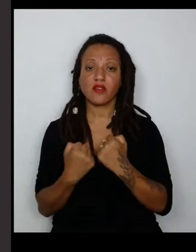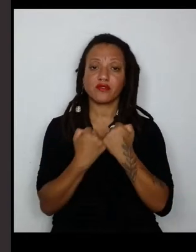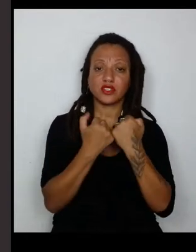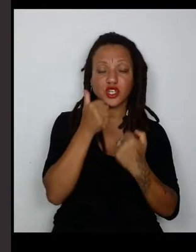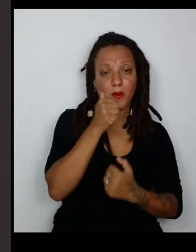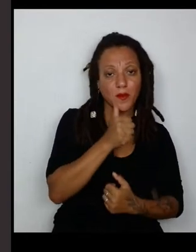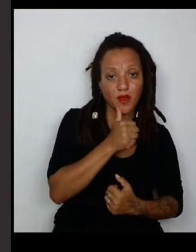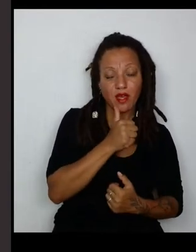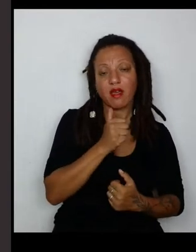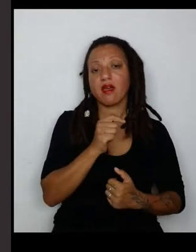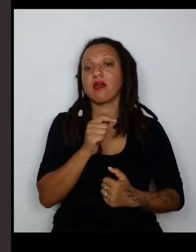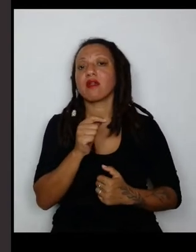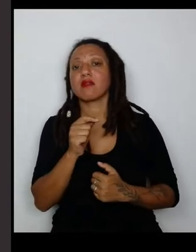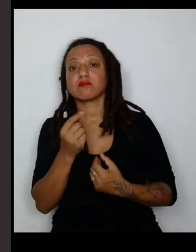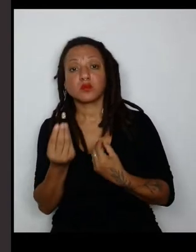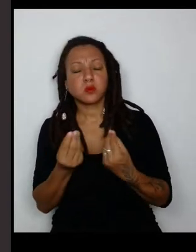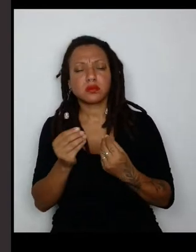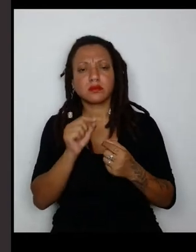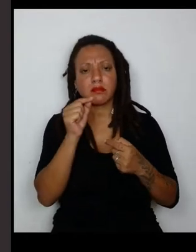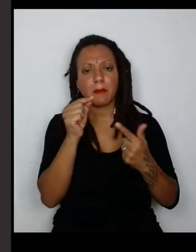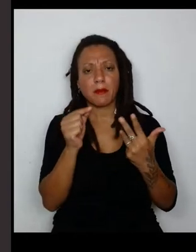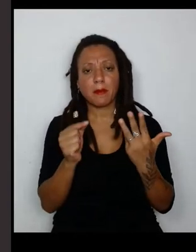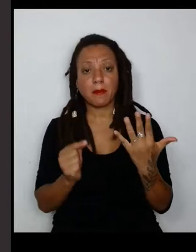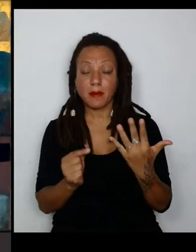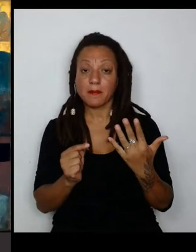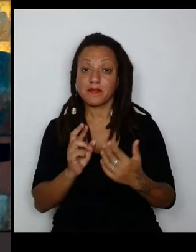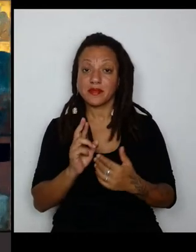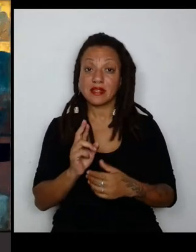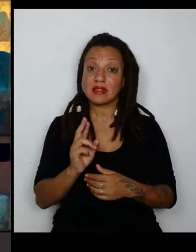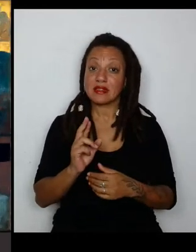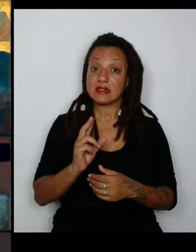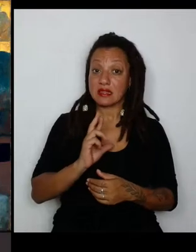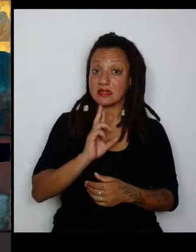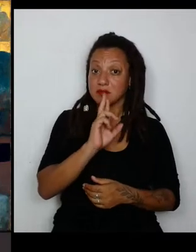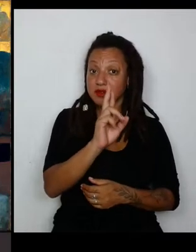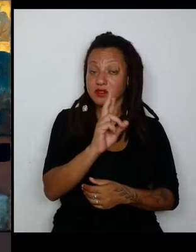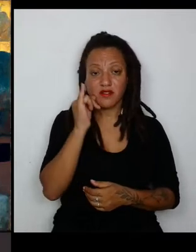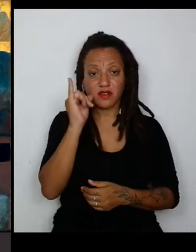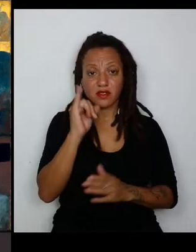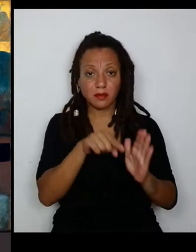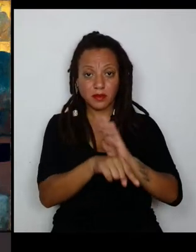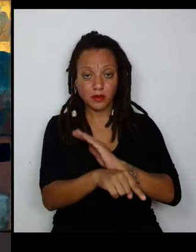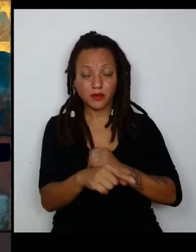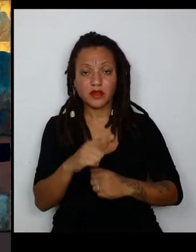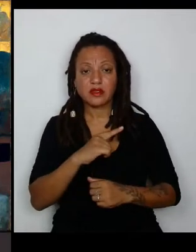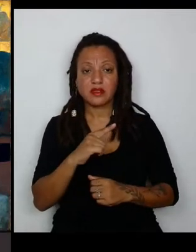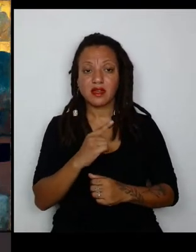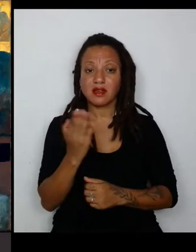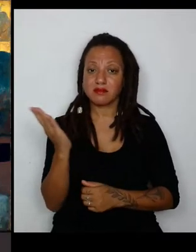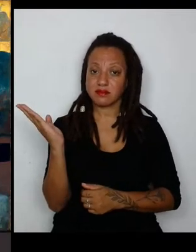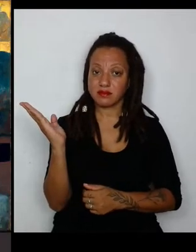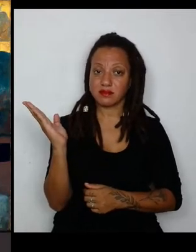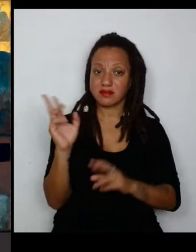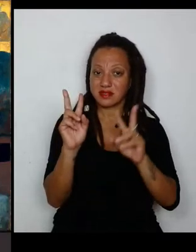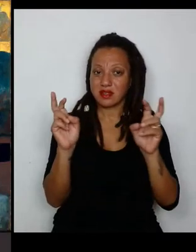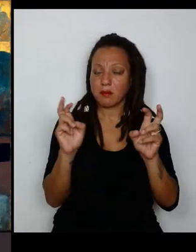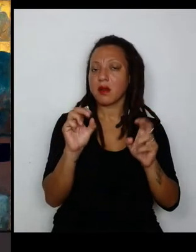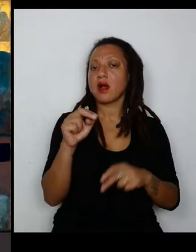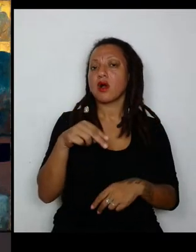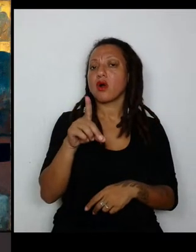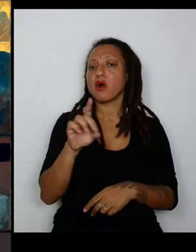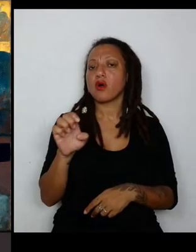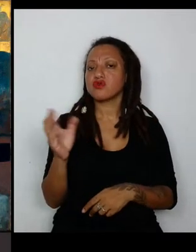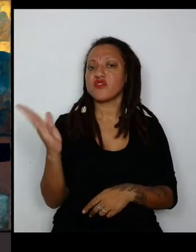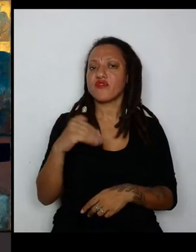questions next slide in works such as where we come from gogan doubted the continuing validity of his own religious and cultural